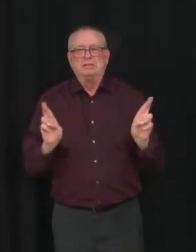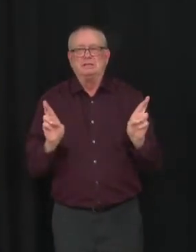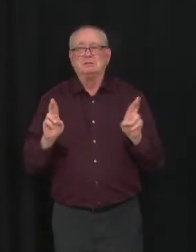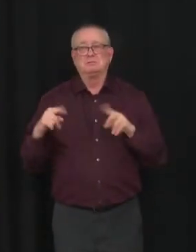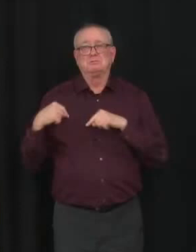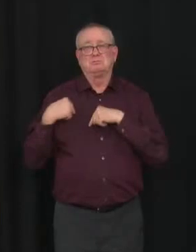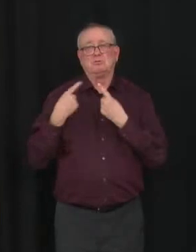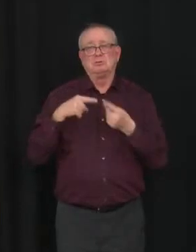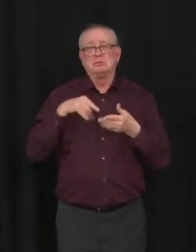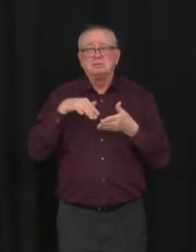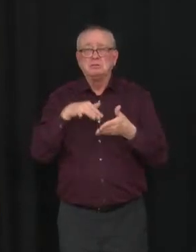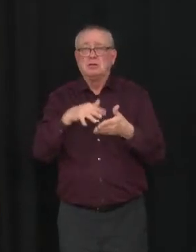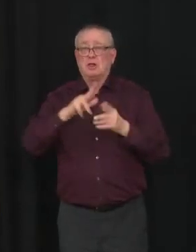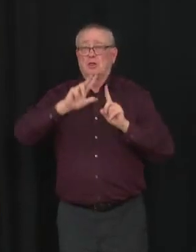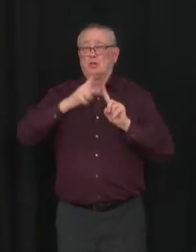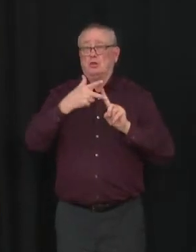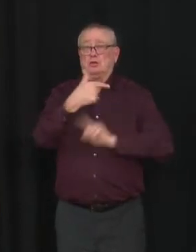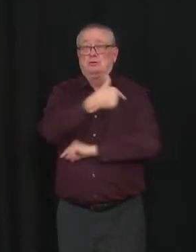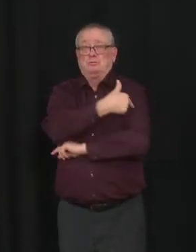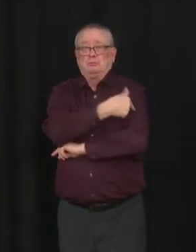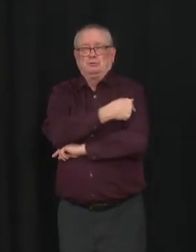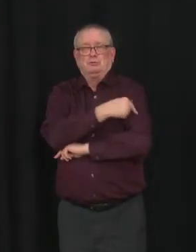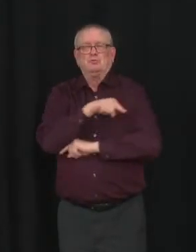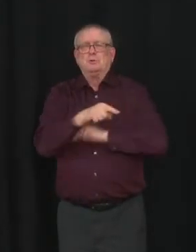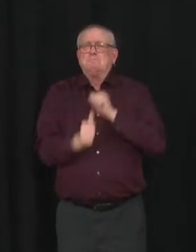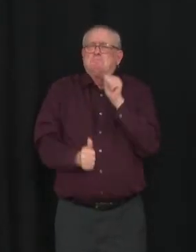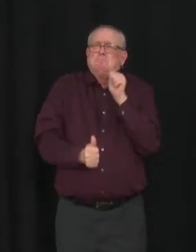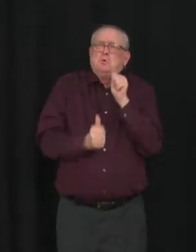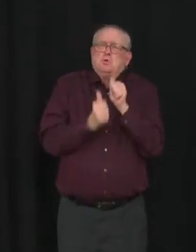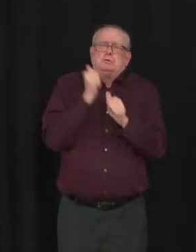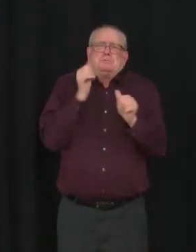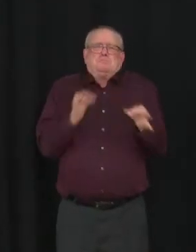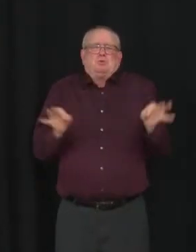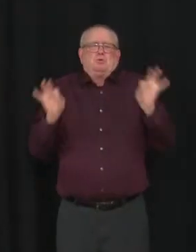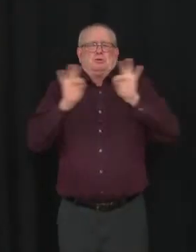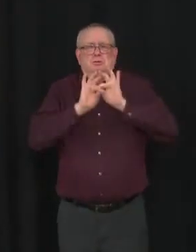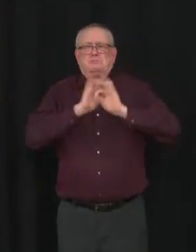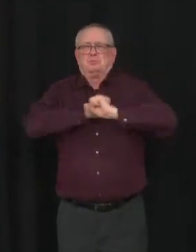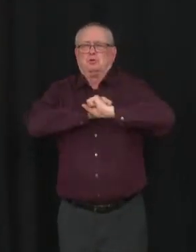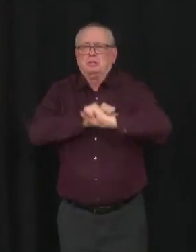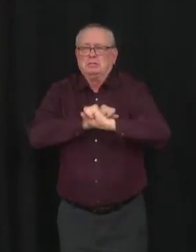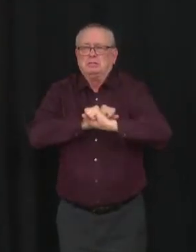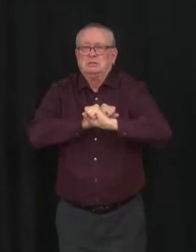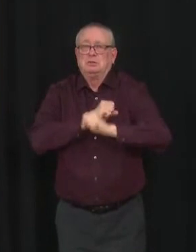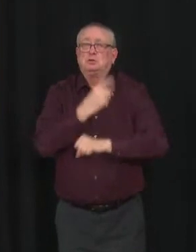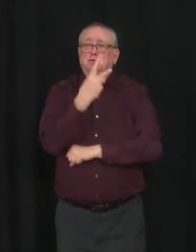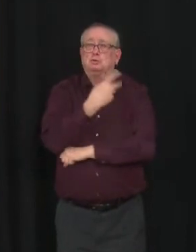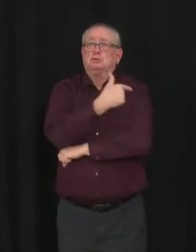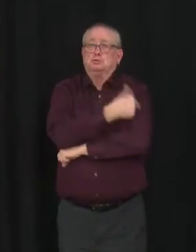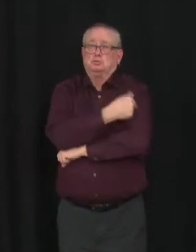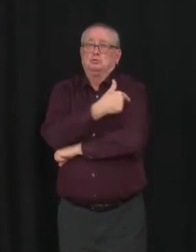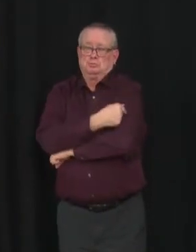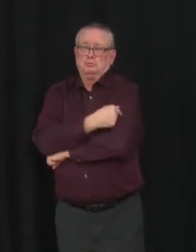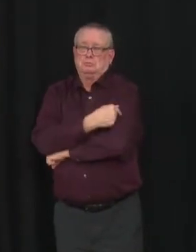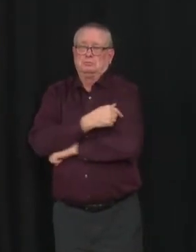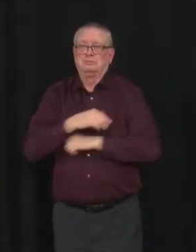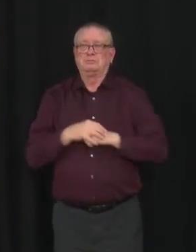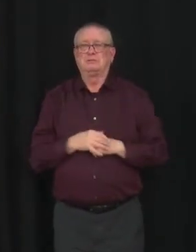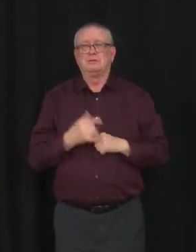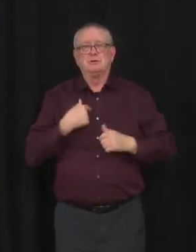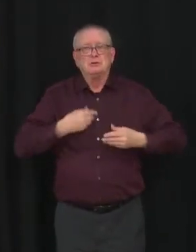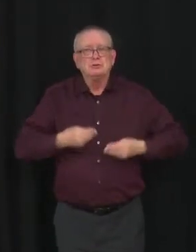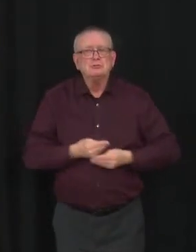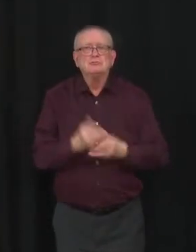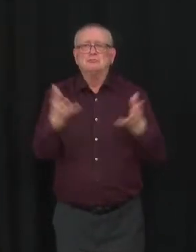better protection against the variant than 2 doses. That's why, as the Premier said, we've expanded availability of booster doses